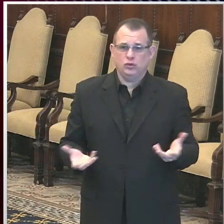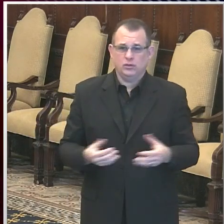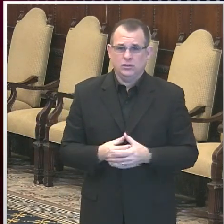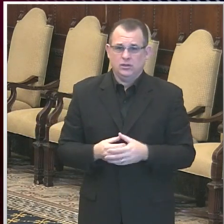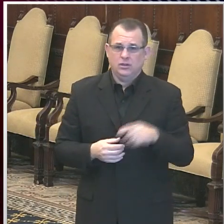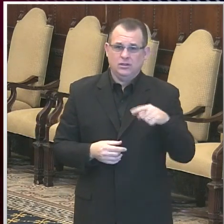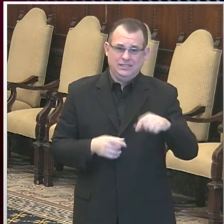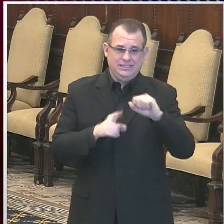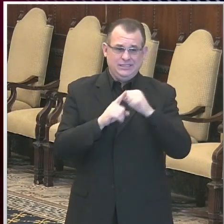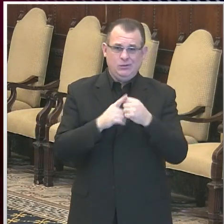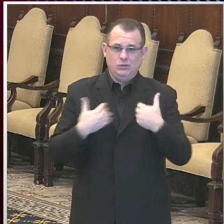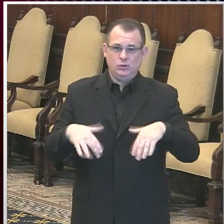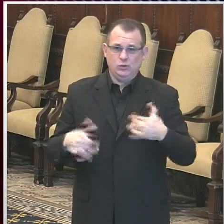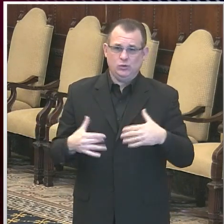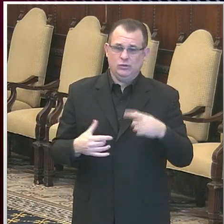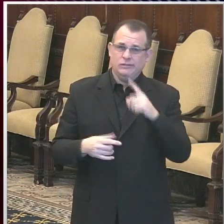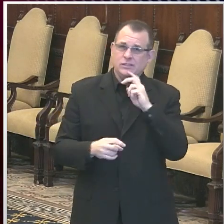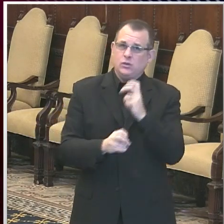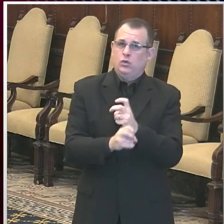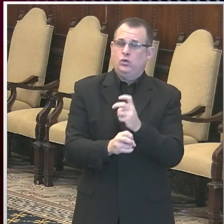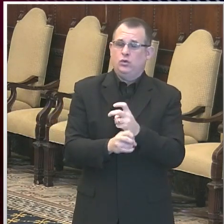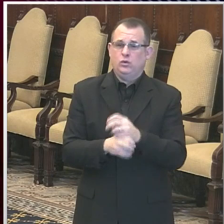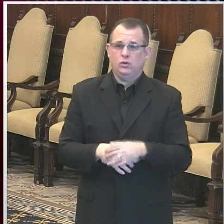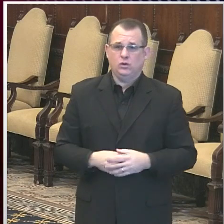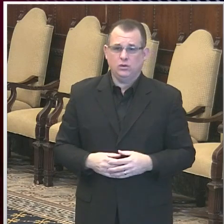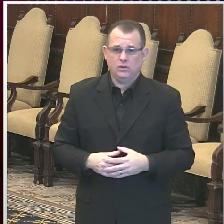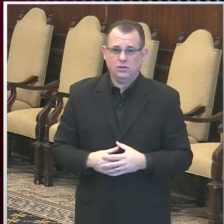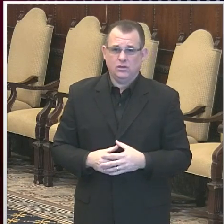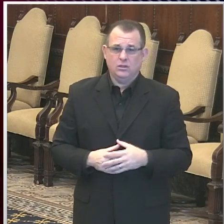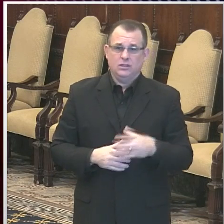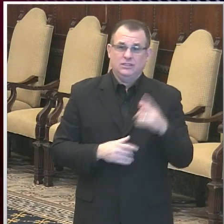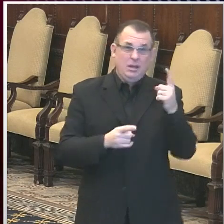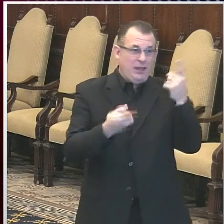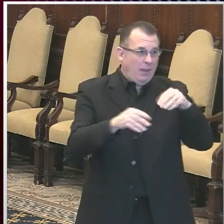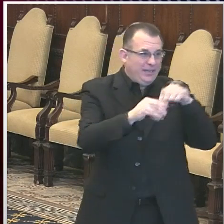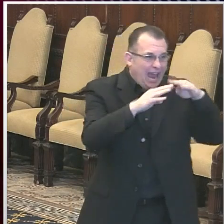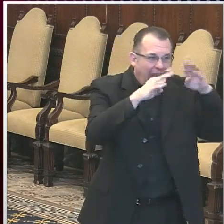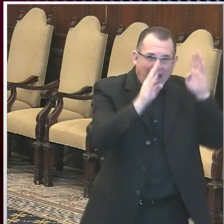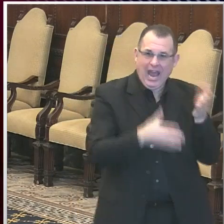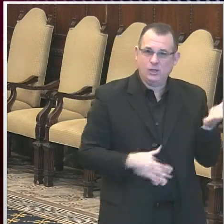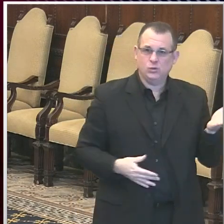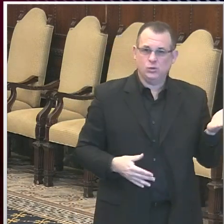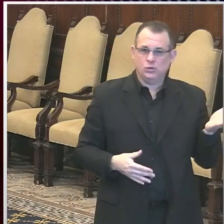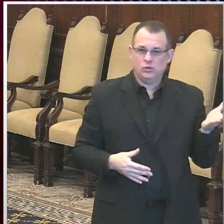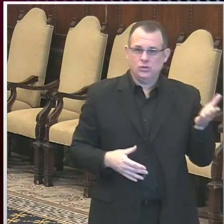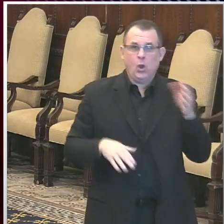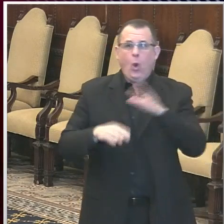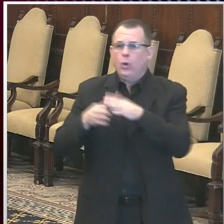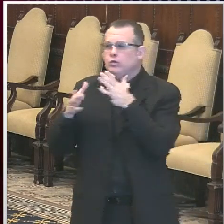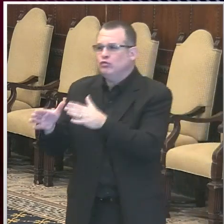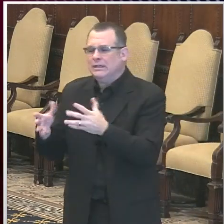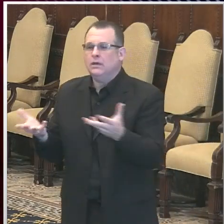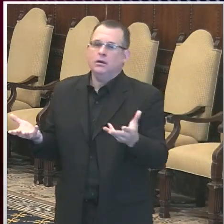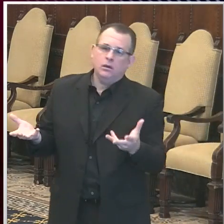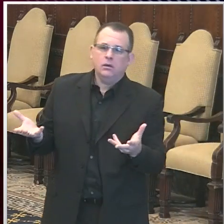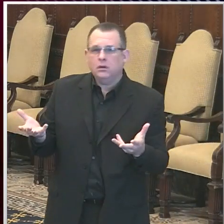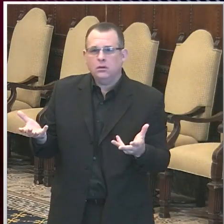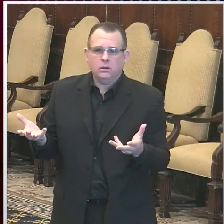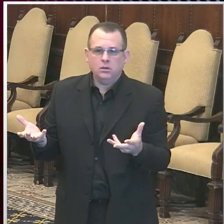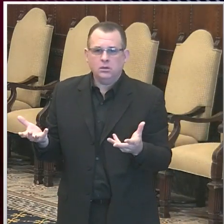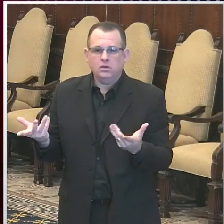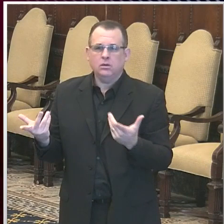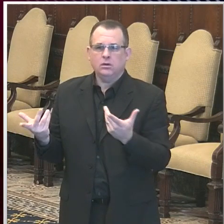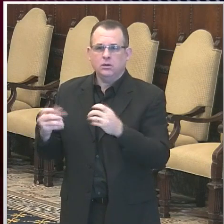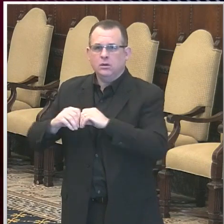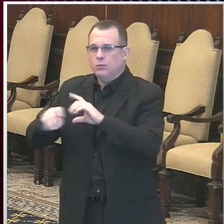case, it's extremely difficult to police something that happens in a home. Obviously, if things are on the street and we can redeploy our police